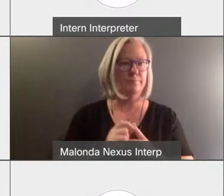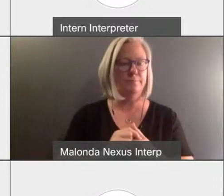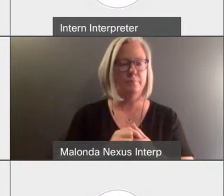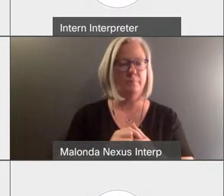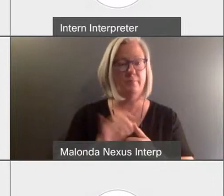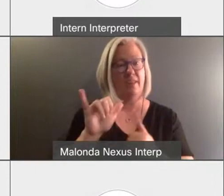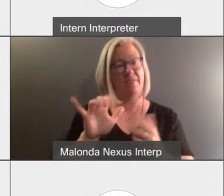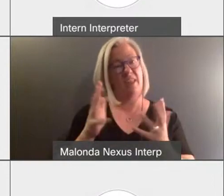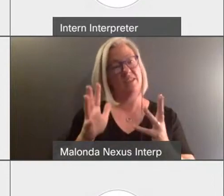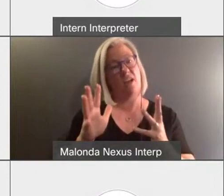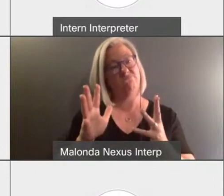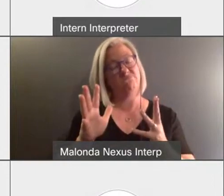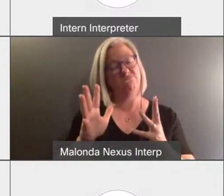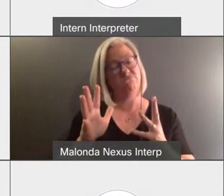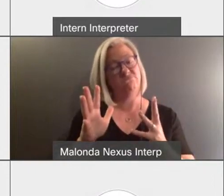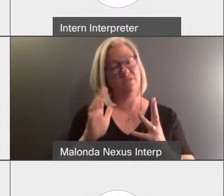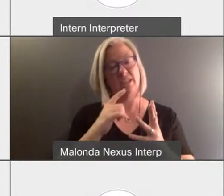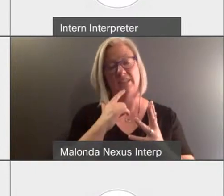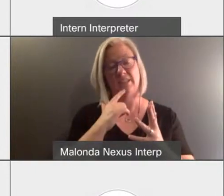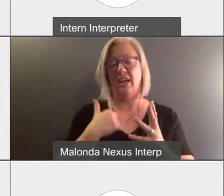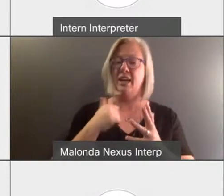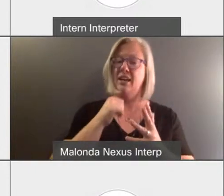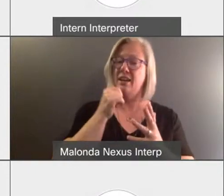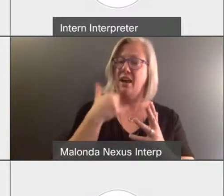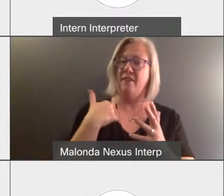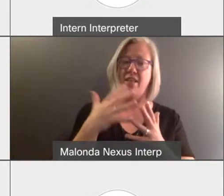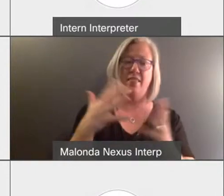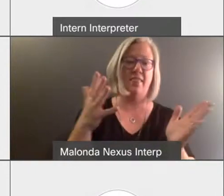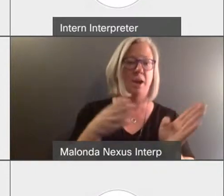That's basically all I'm going to say. I didn't have a heck of a lot of